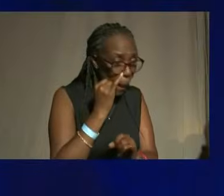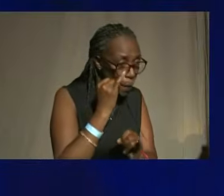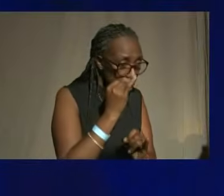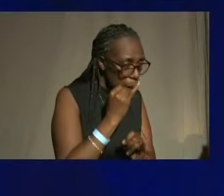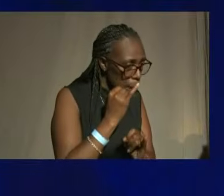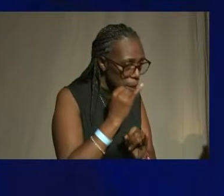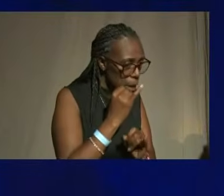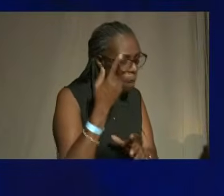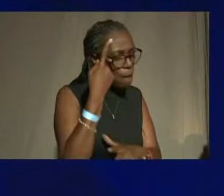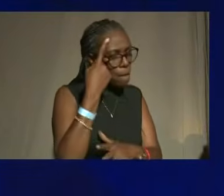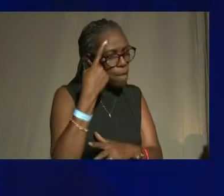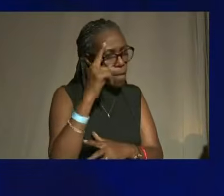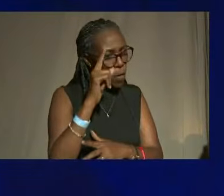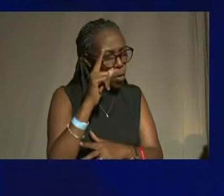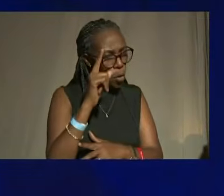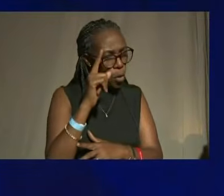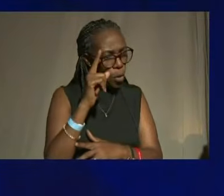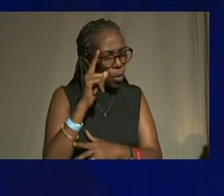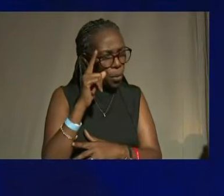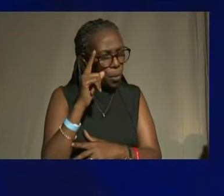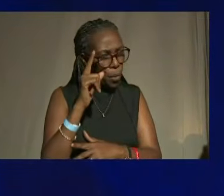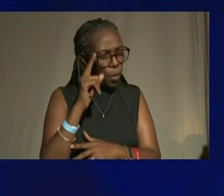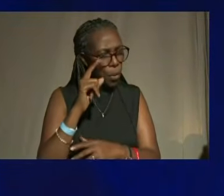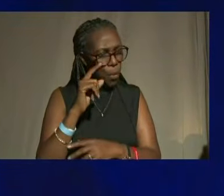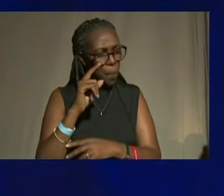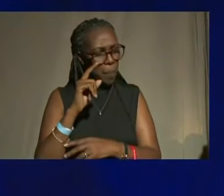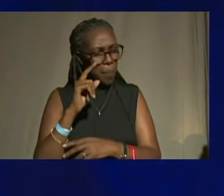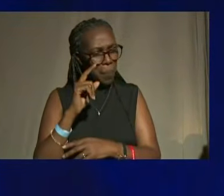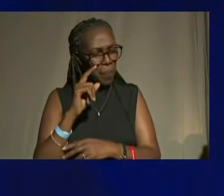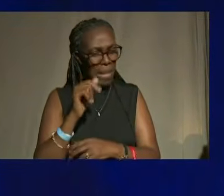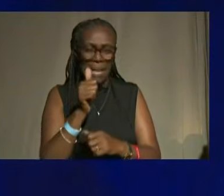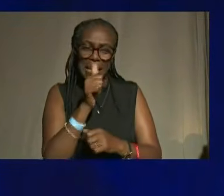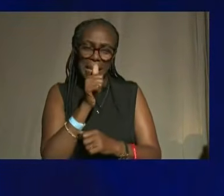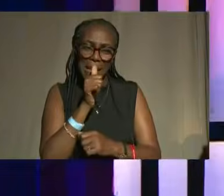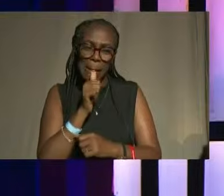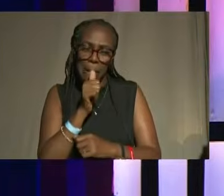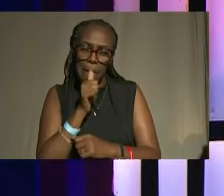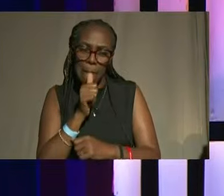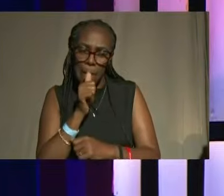public, secretly knowing that they are corrupt?